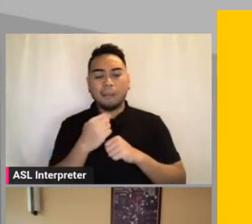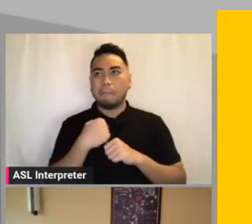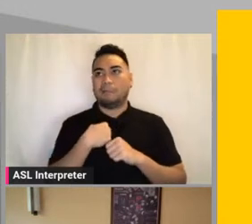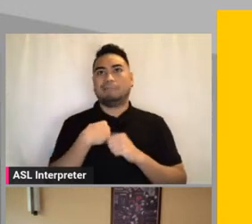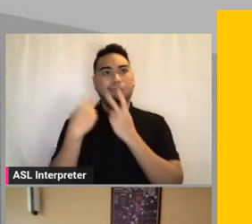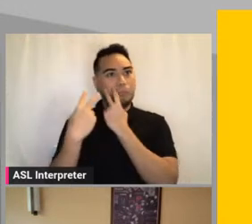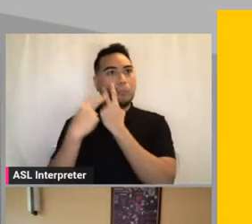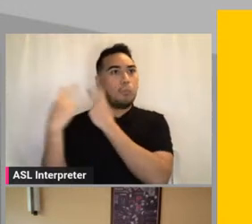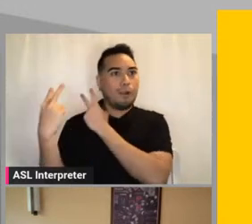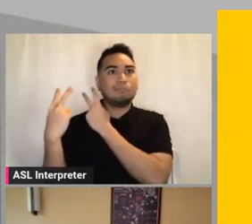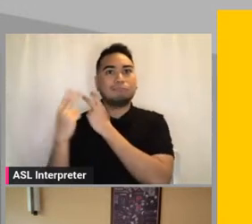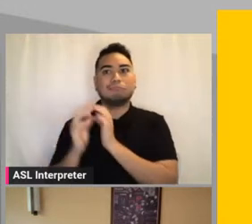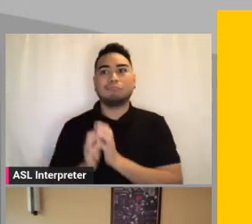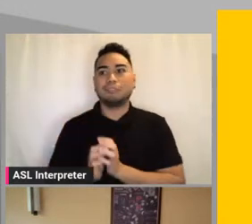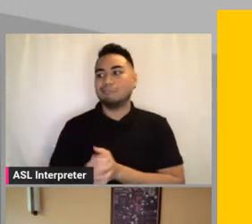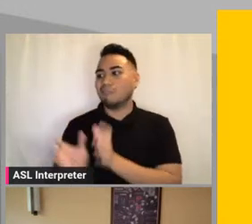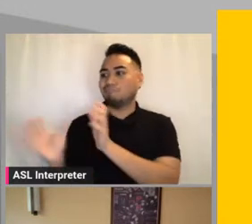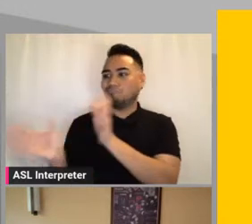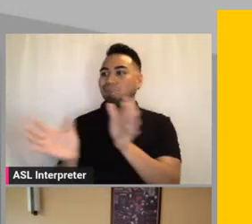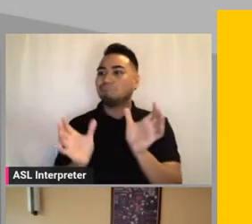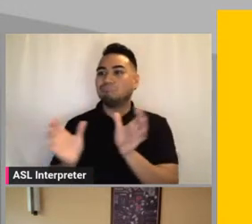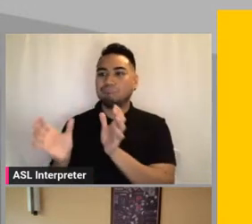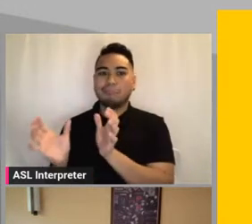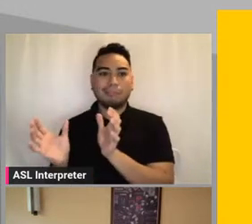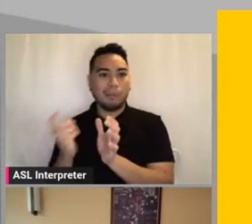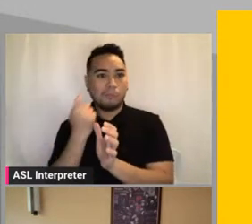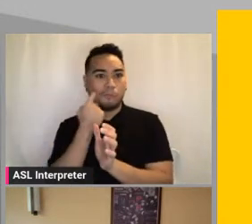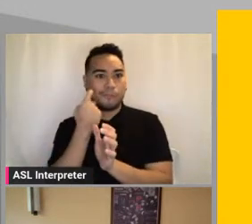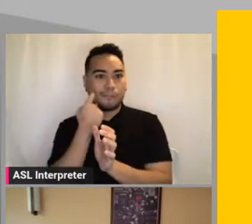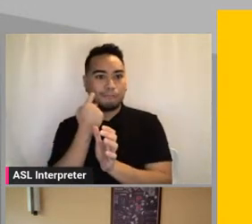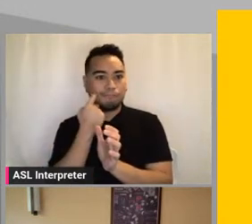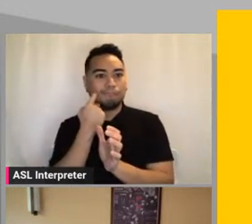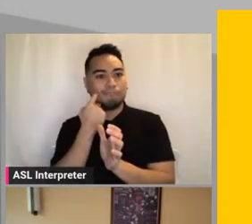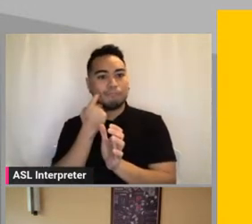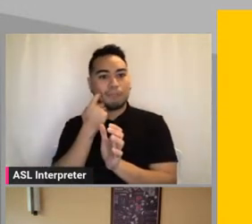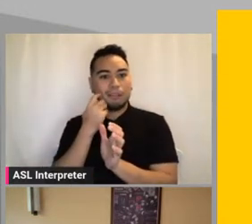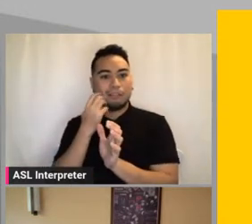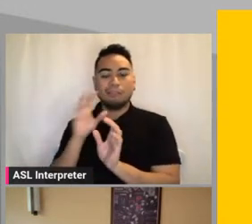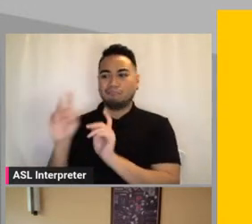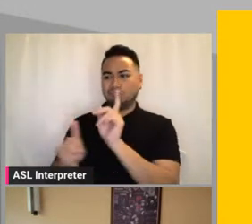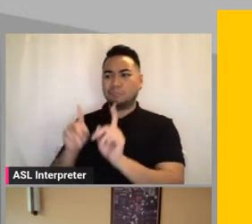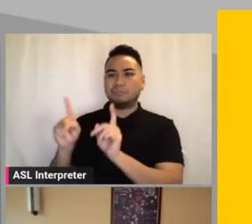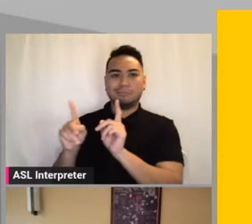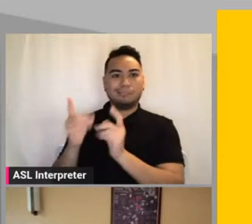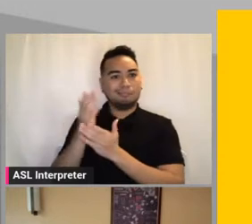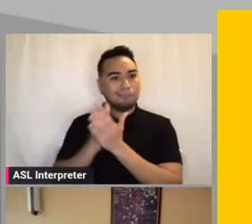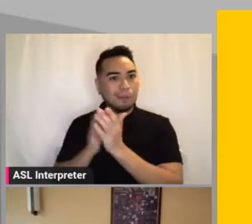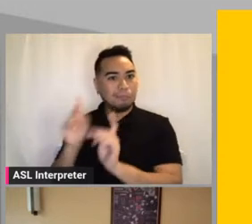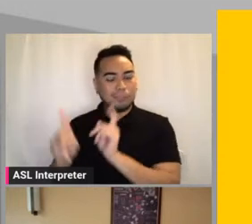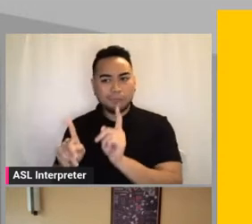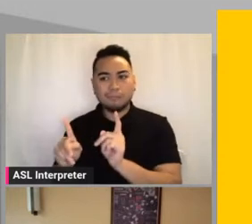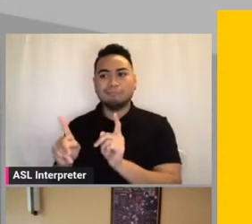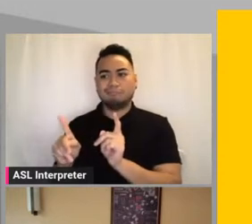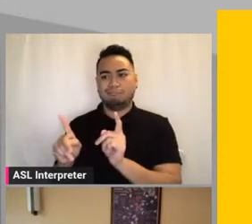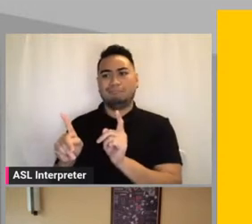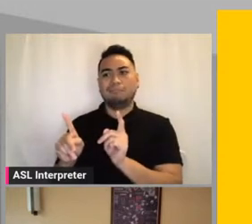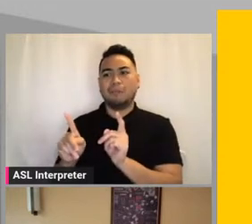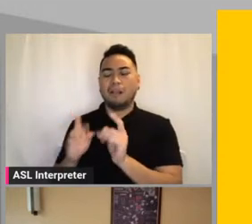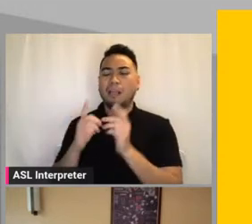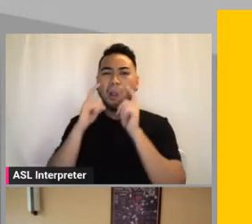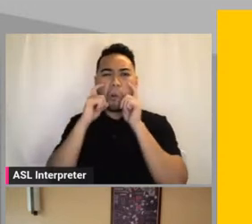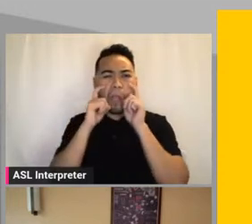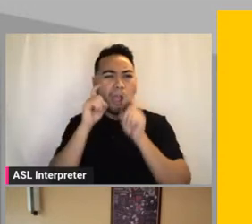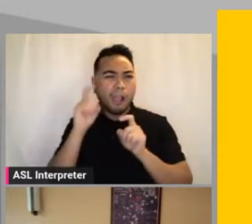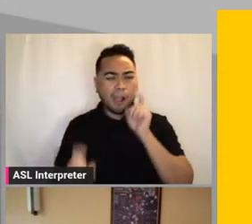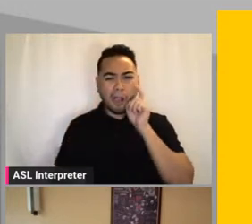several conversations that I've been a part of recently where people have, in some cases, been in tears or just